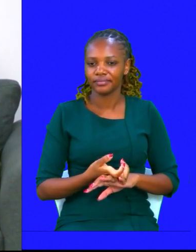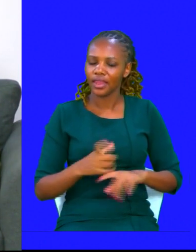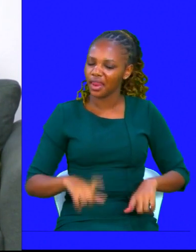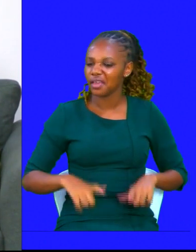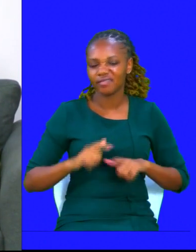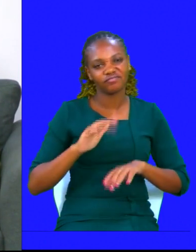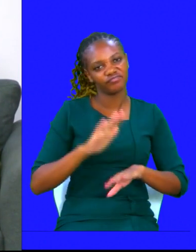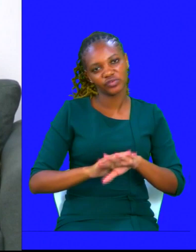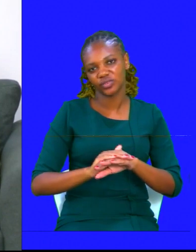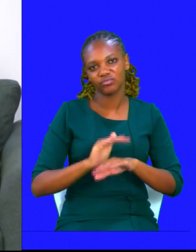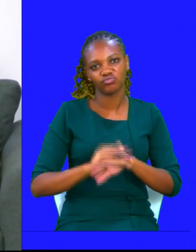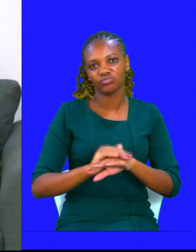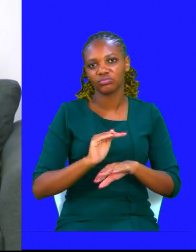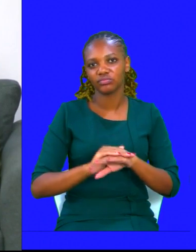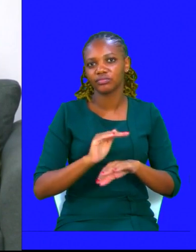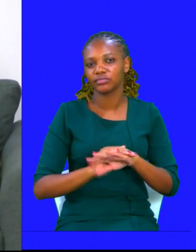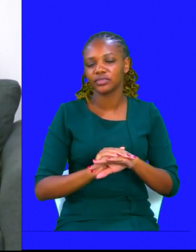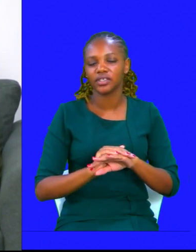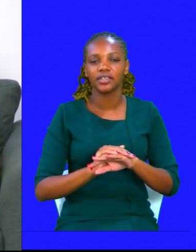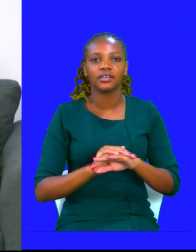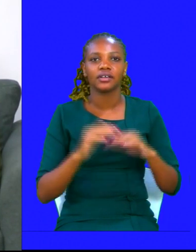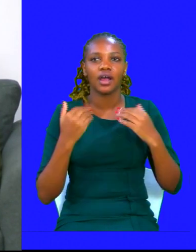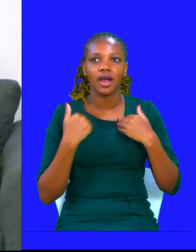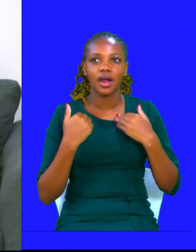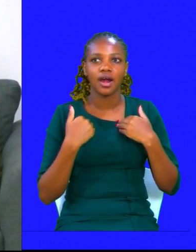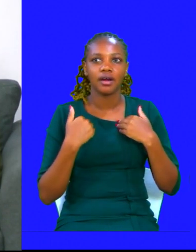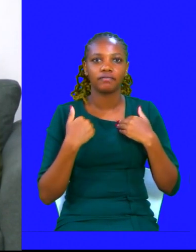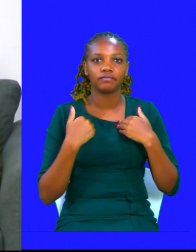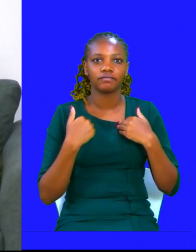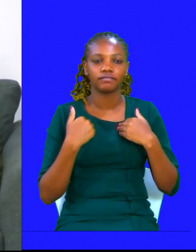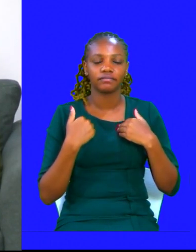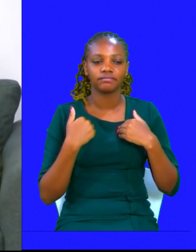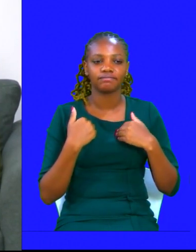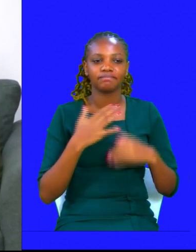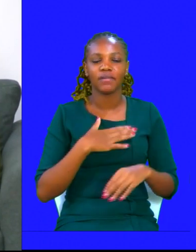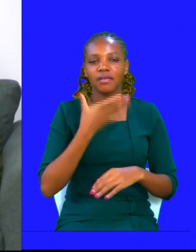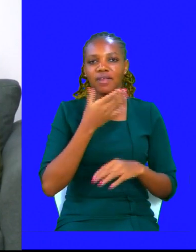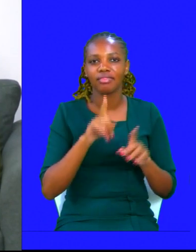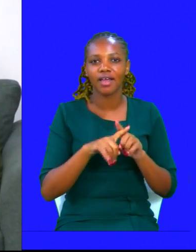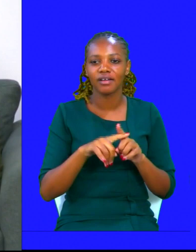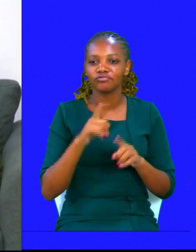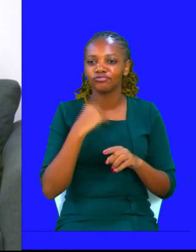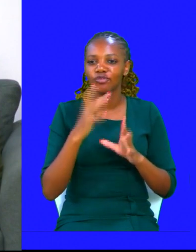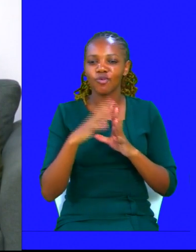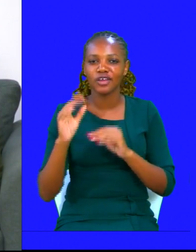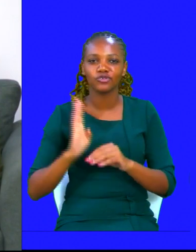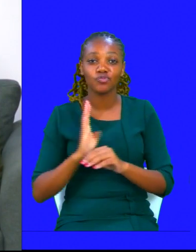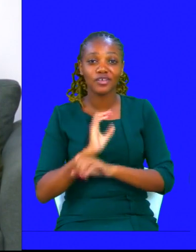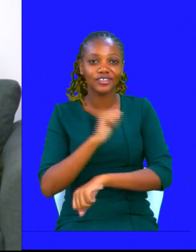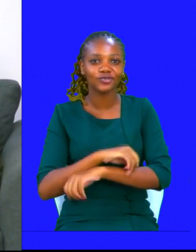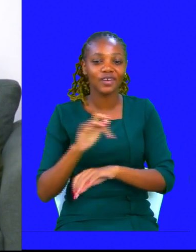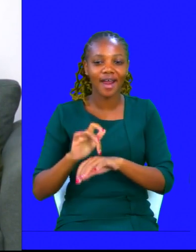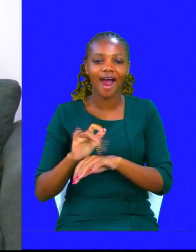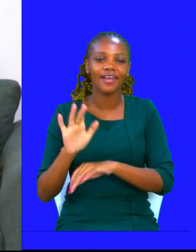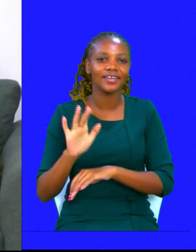life. I have a very, very stubborn brother who had to go to boarding school early. And he made sure I went